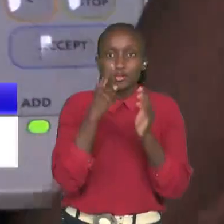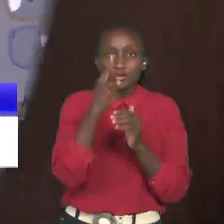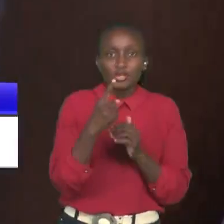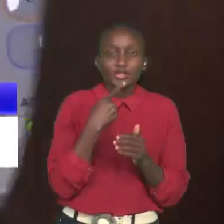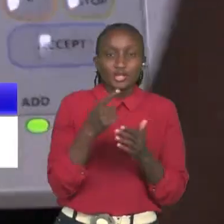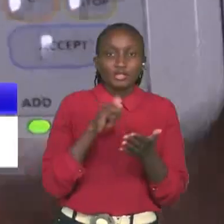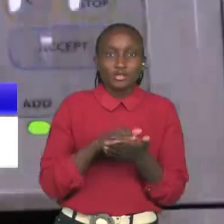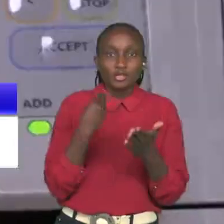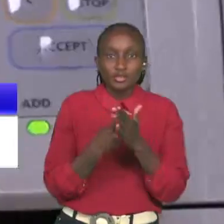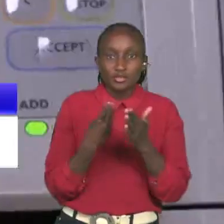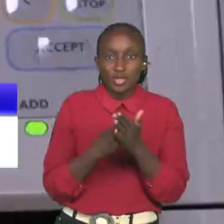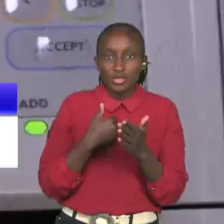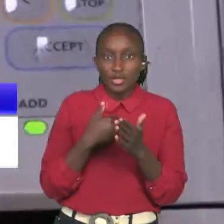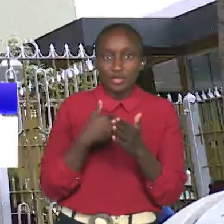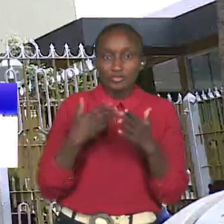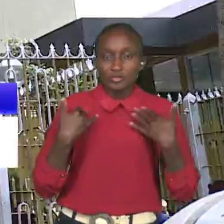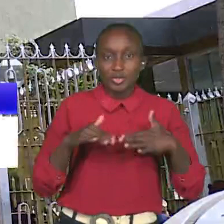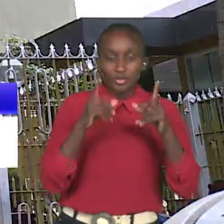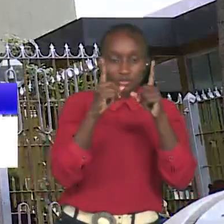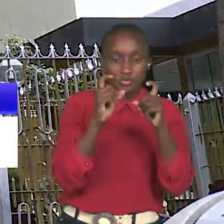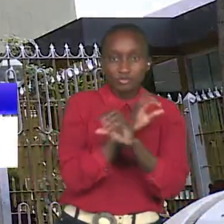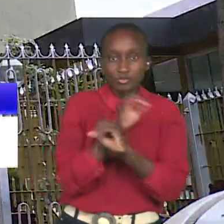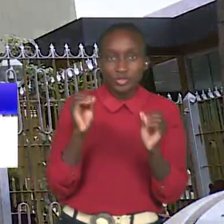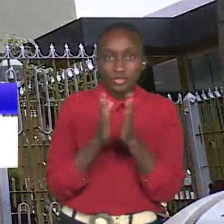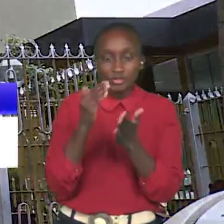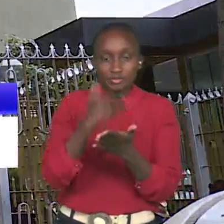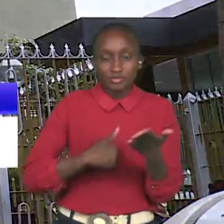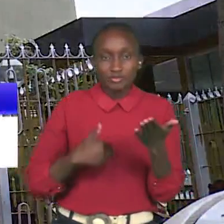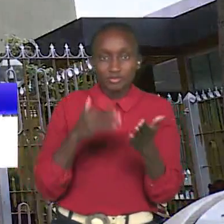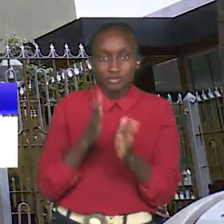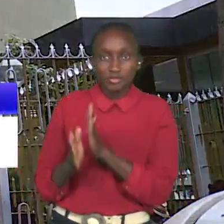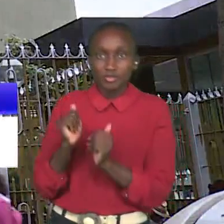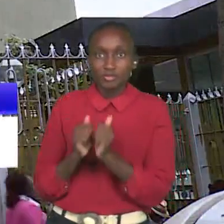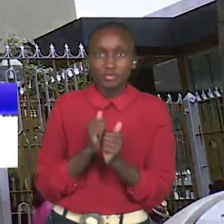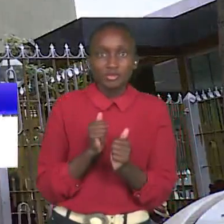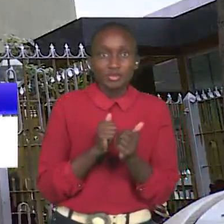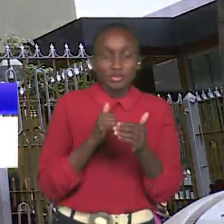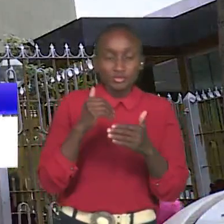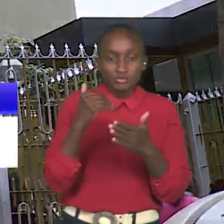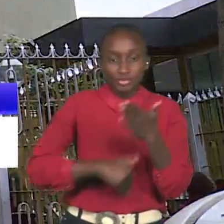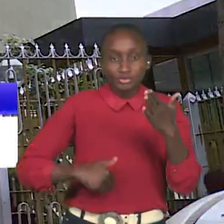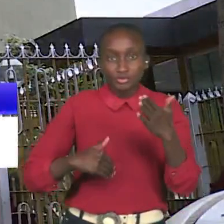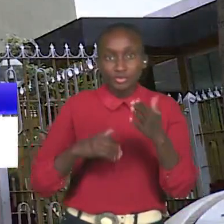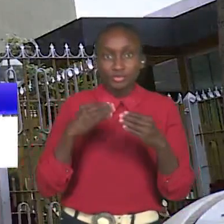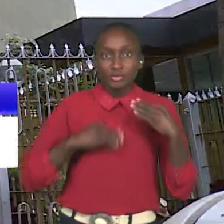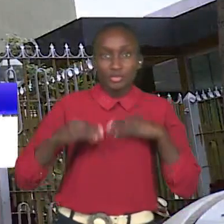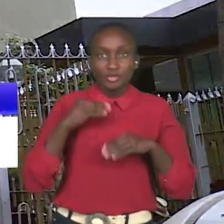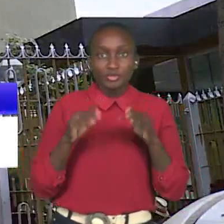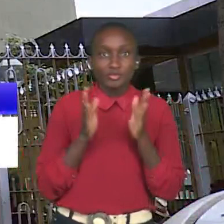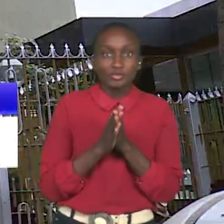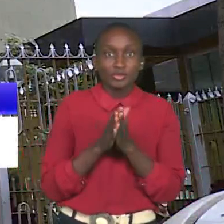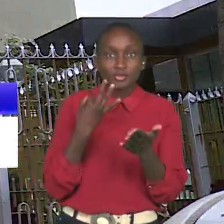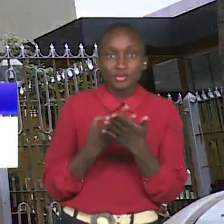currency should not bear people's portrait, the demonetization process was in part meant to stem corruption and illicit financial